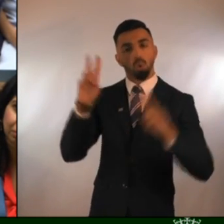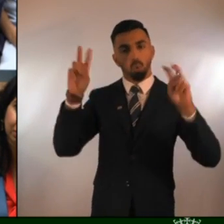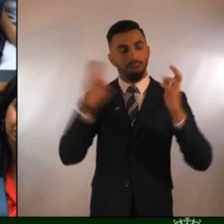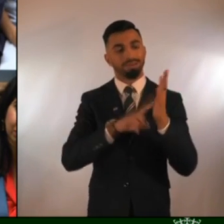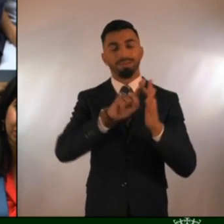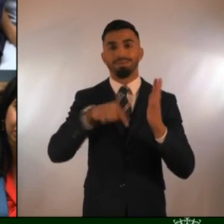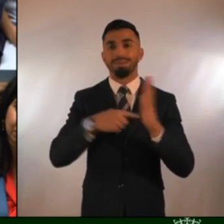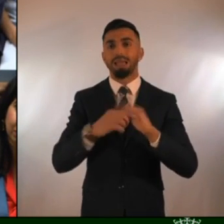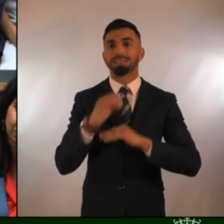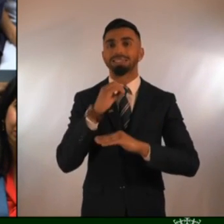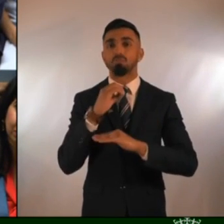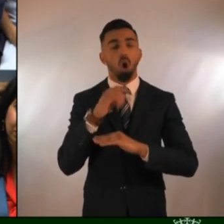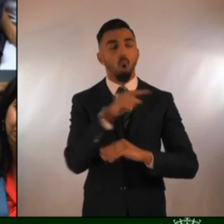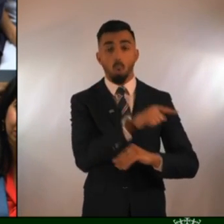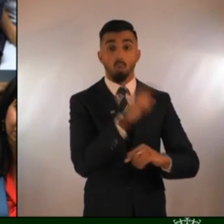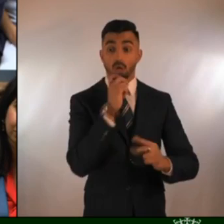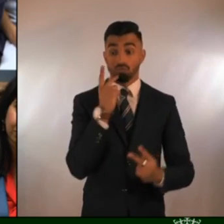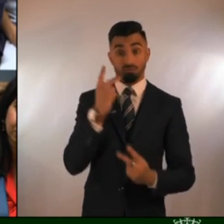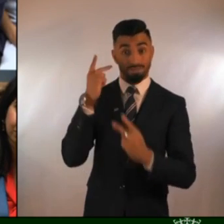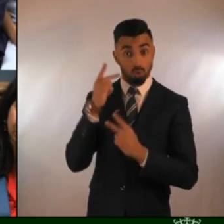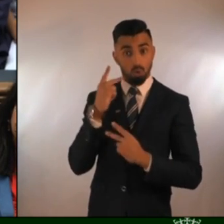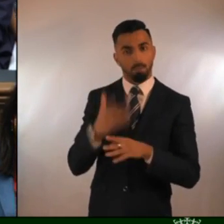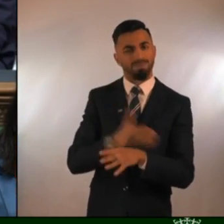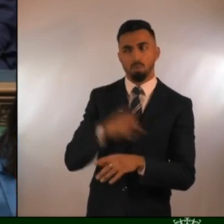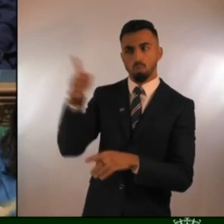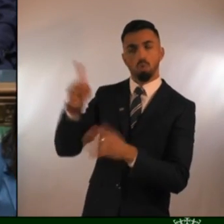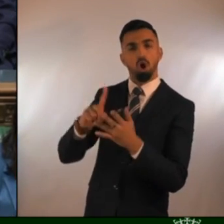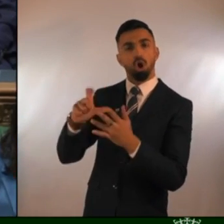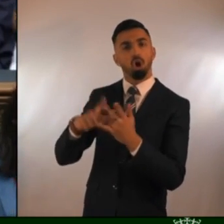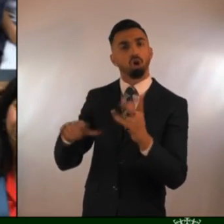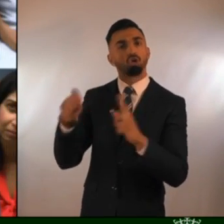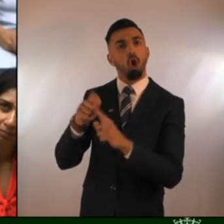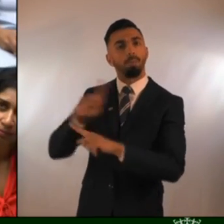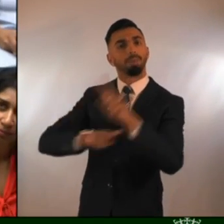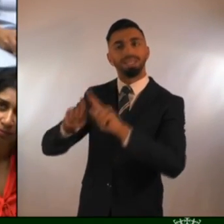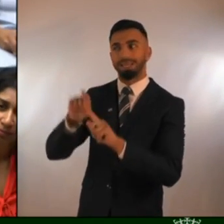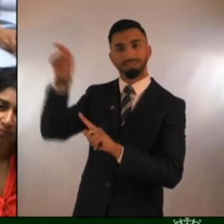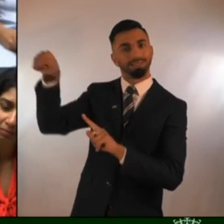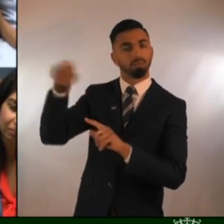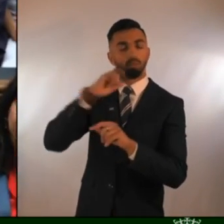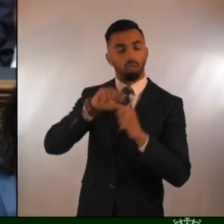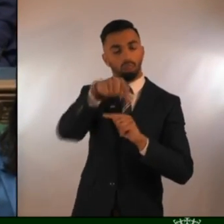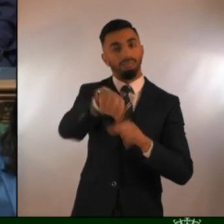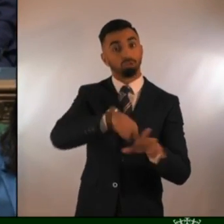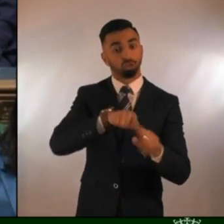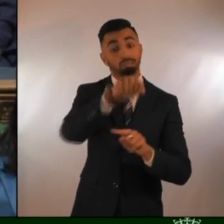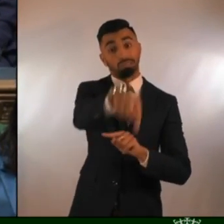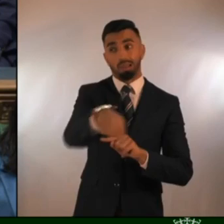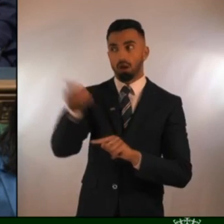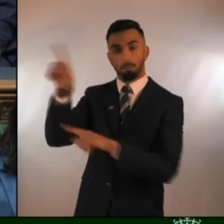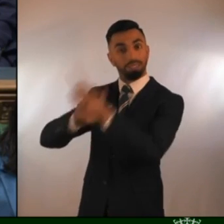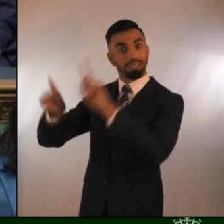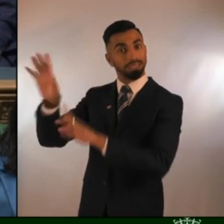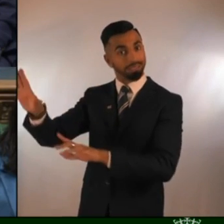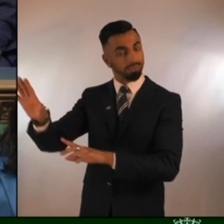of COP26 later this year. Today's budget takes the first steps. First, we will increase taxes